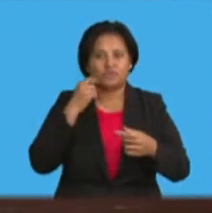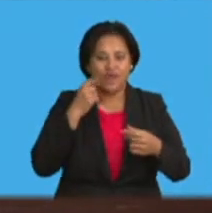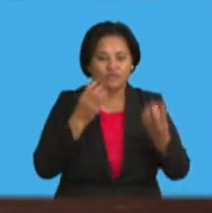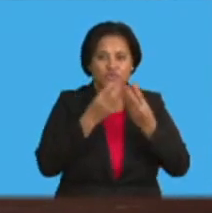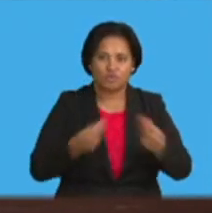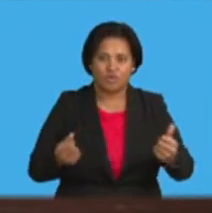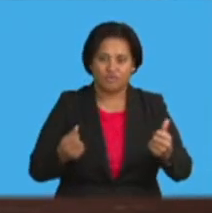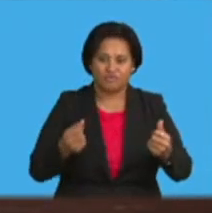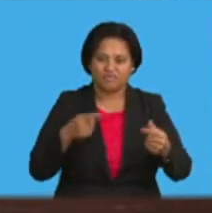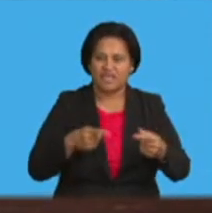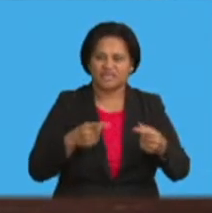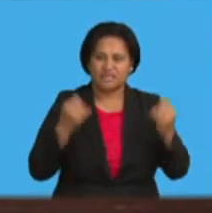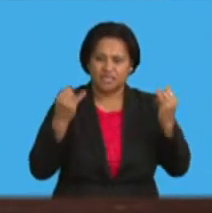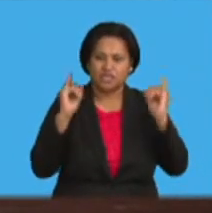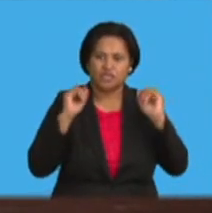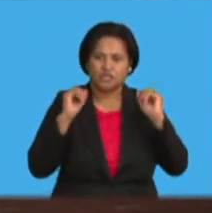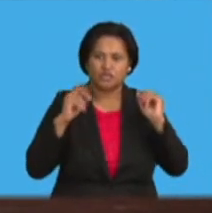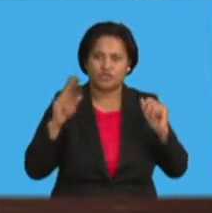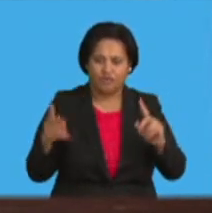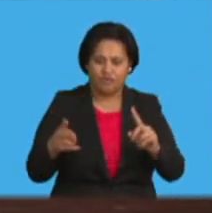violence against women and children.